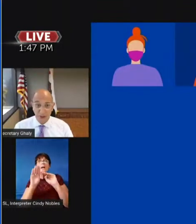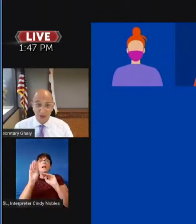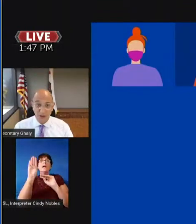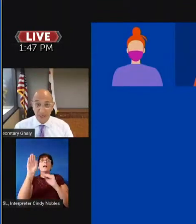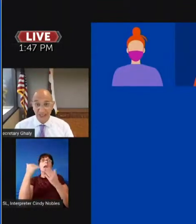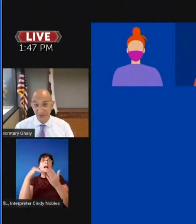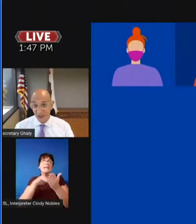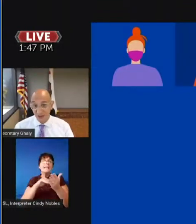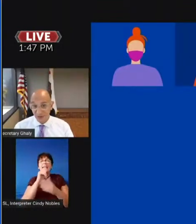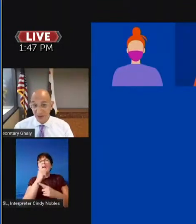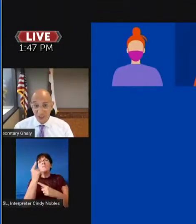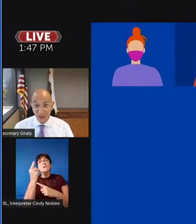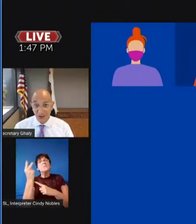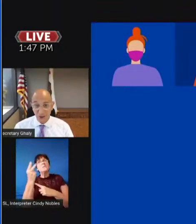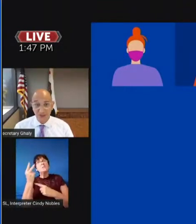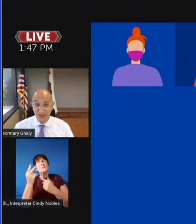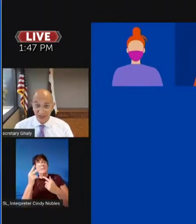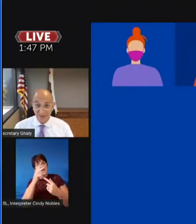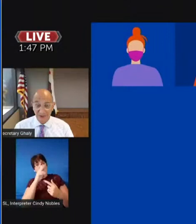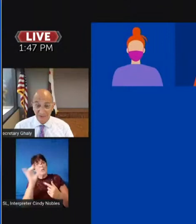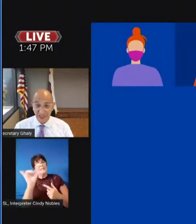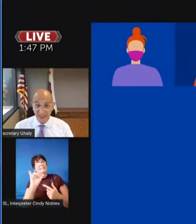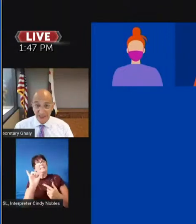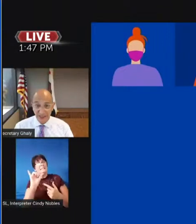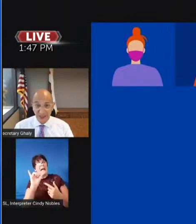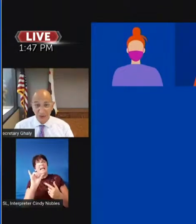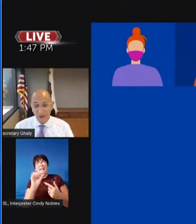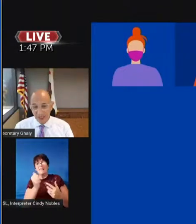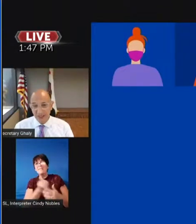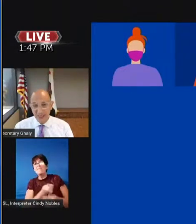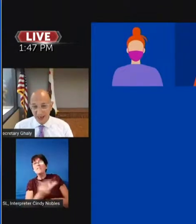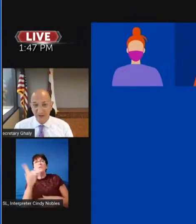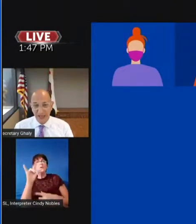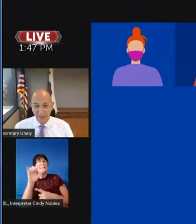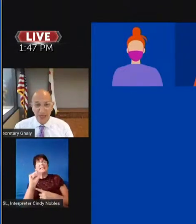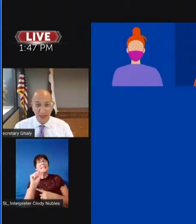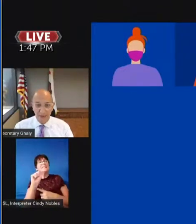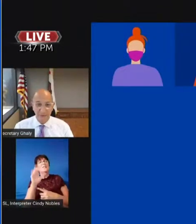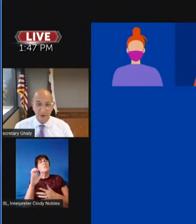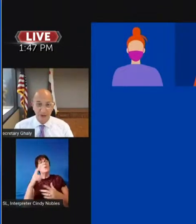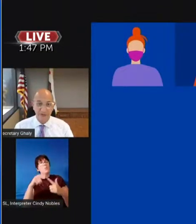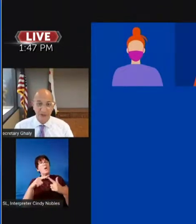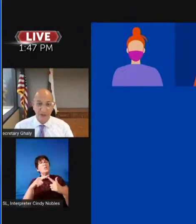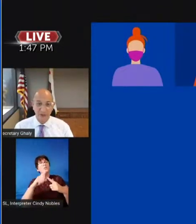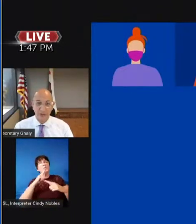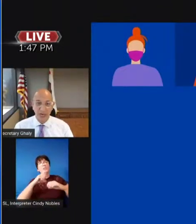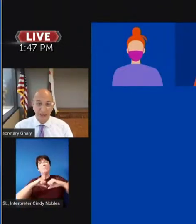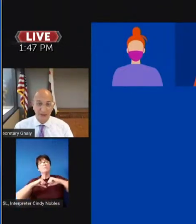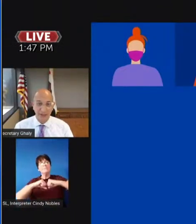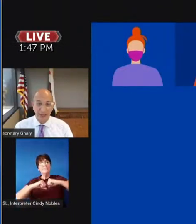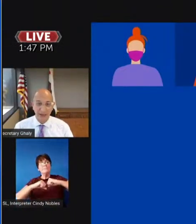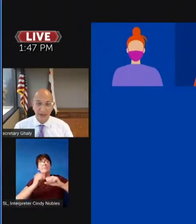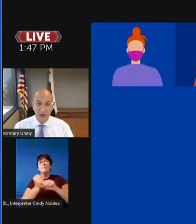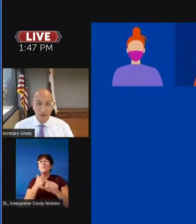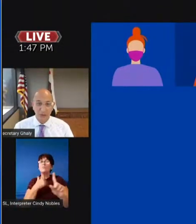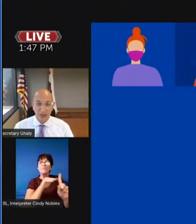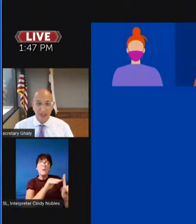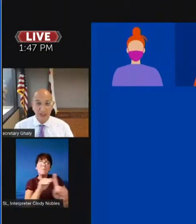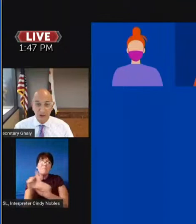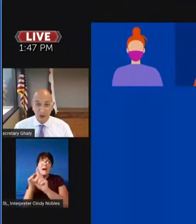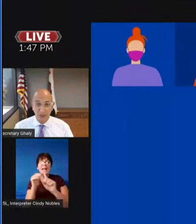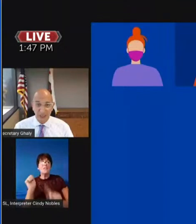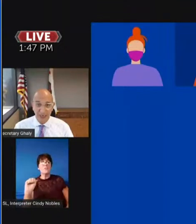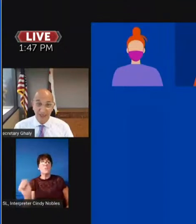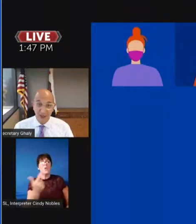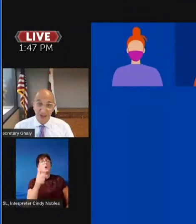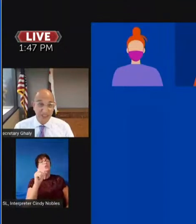over 1 or 2 days, but over the course of a handful of days. We want to sound that bell for all of you to remind you that we want to